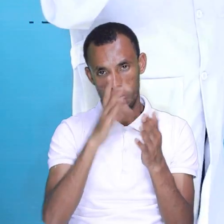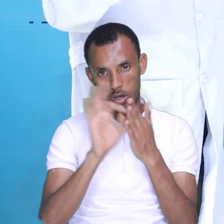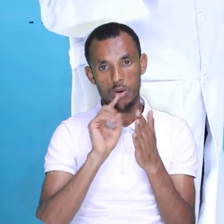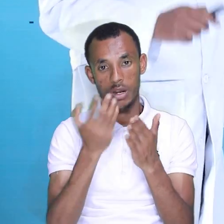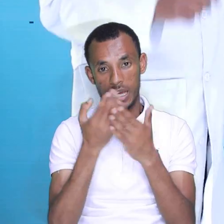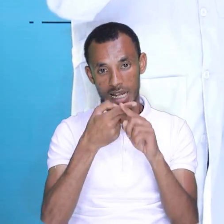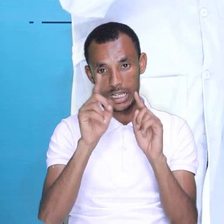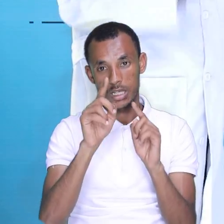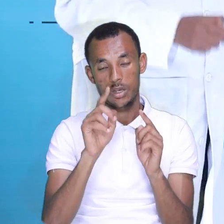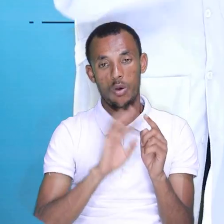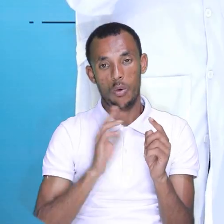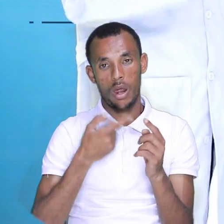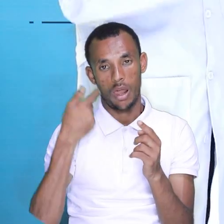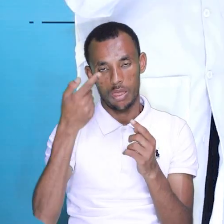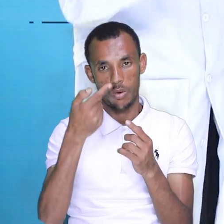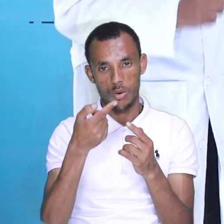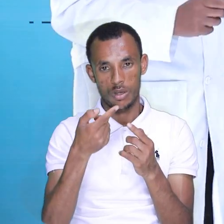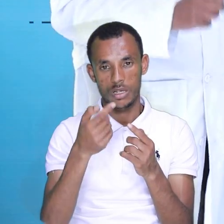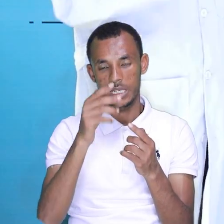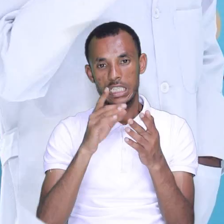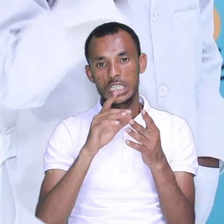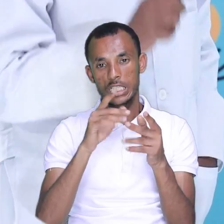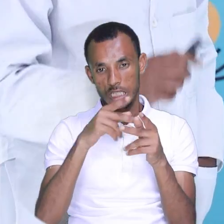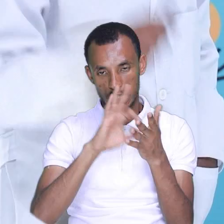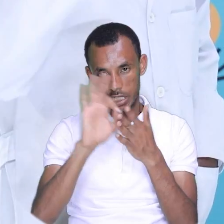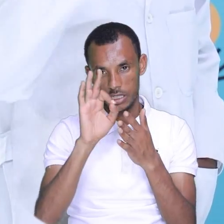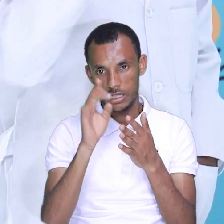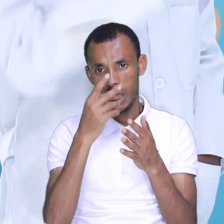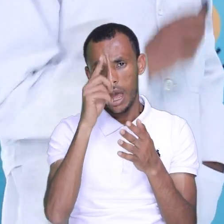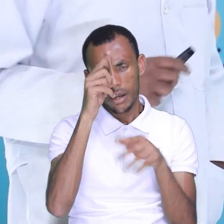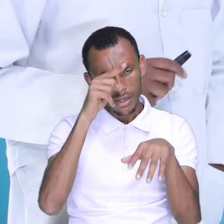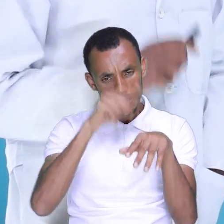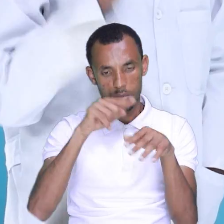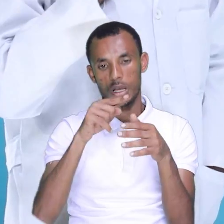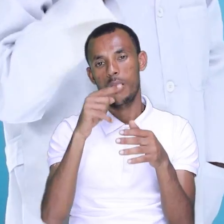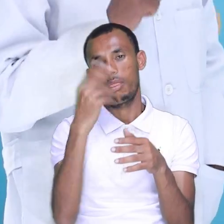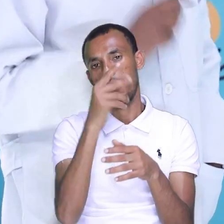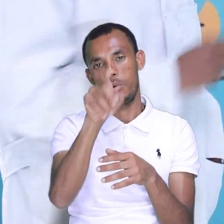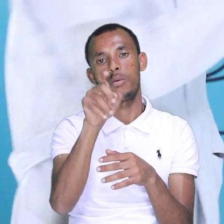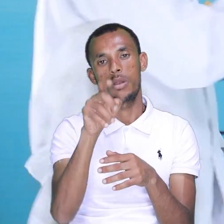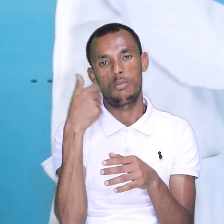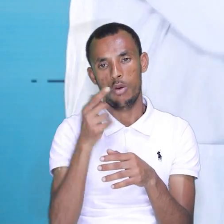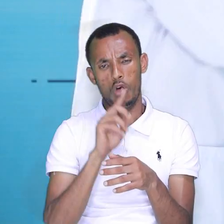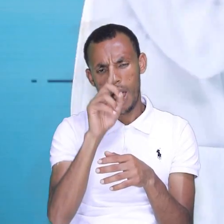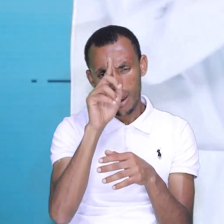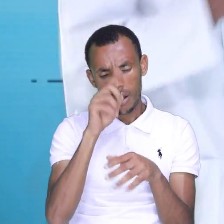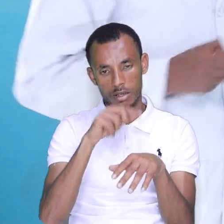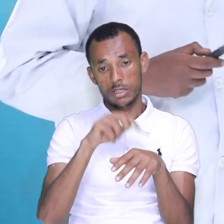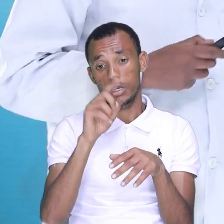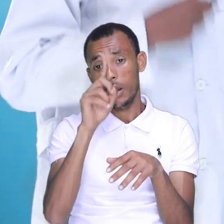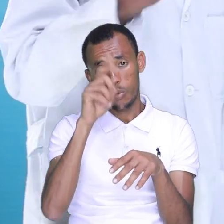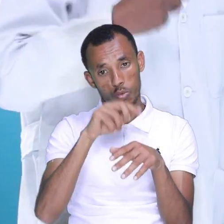number, but we are told to use a digit at most once. At most once. Only once. You cannot